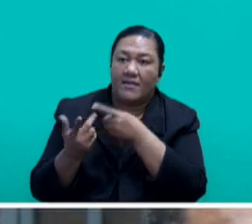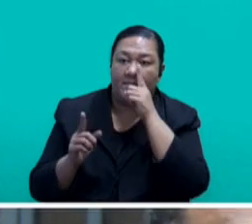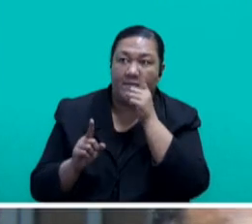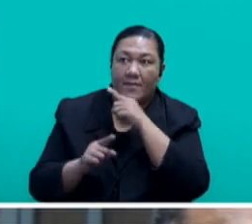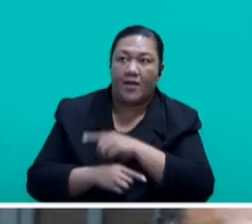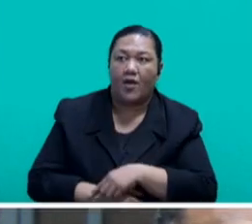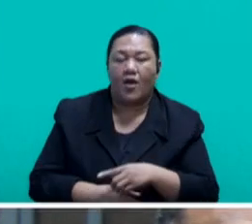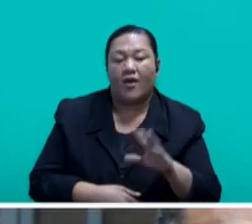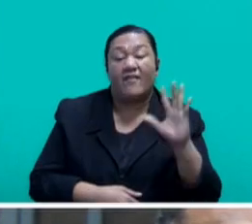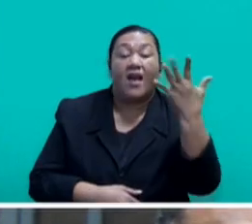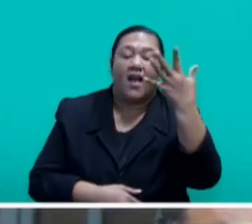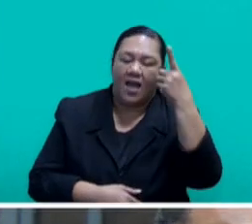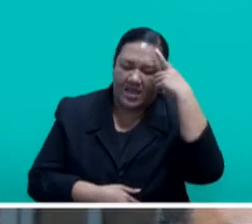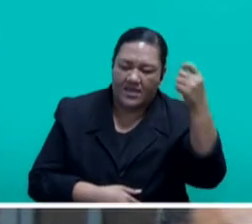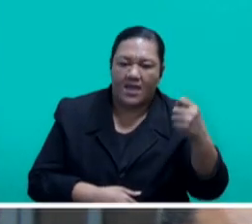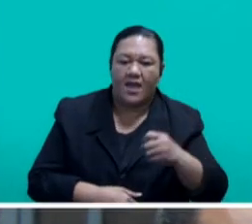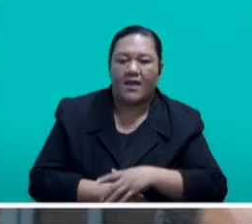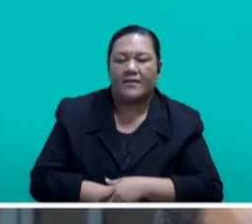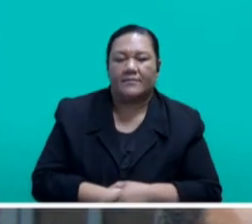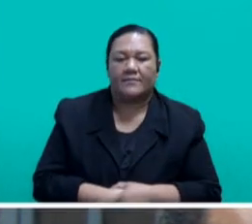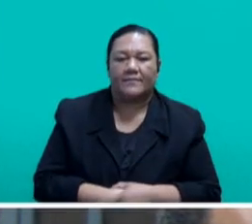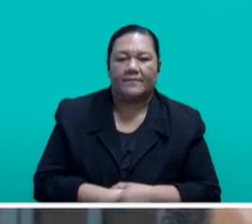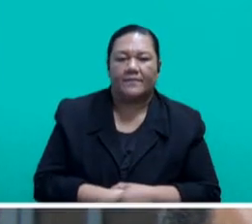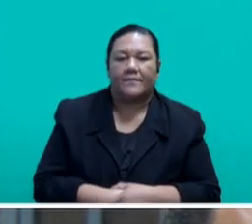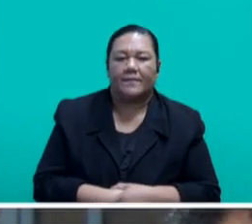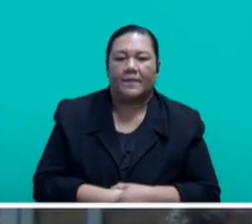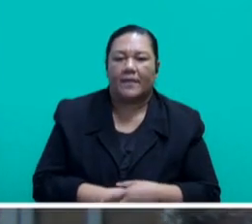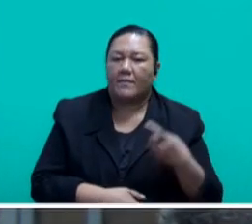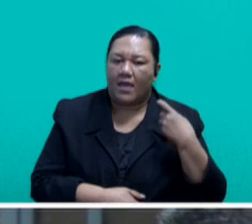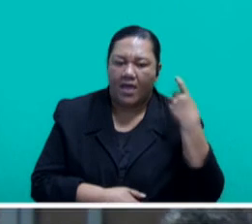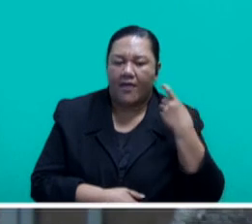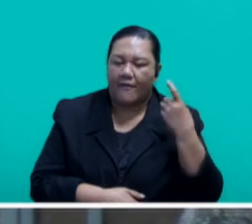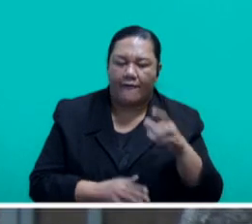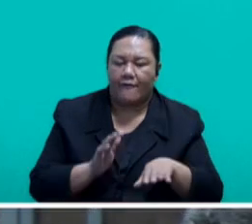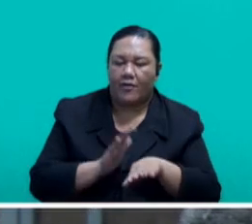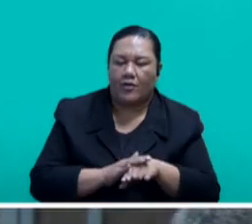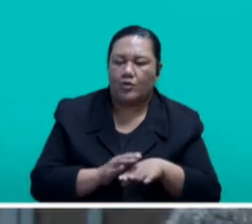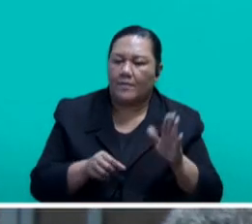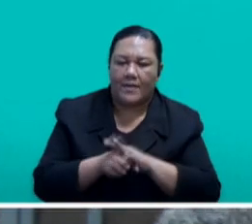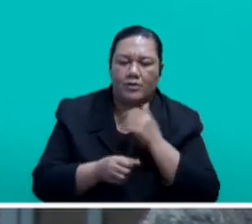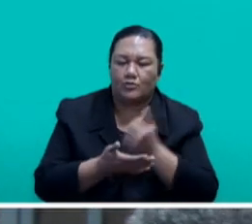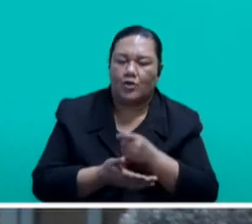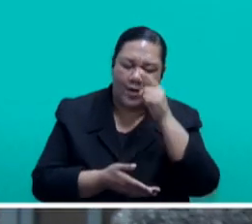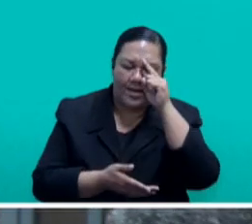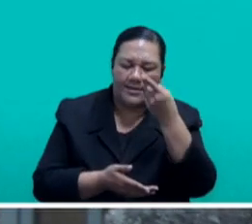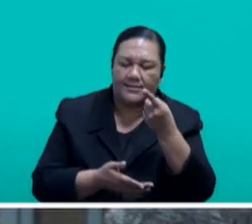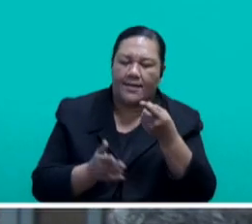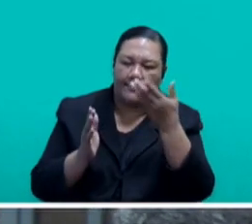or somebody else's idea, be careful to fully understand it before you say